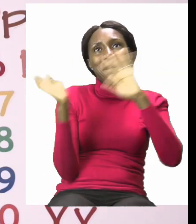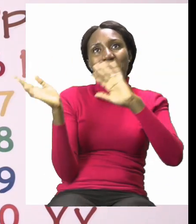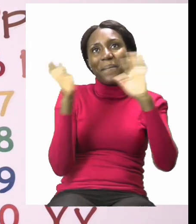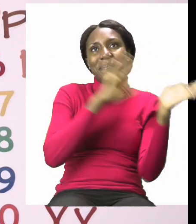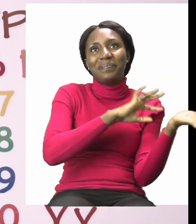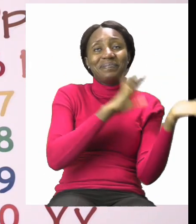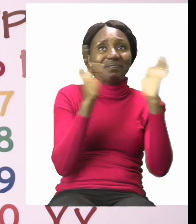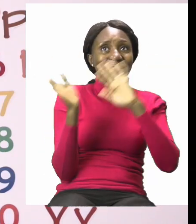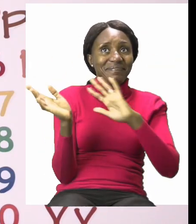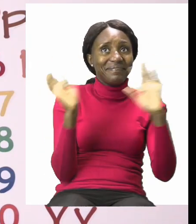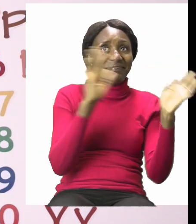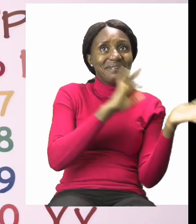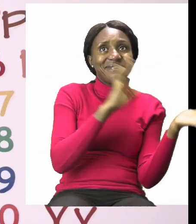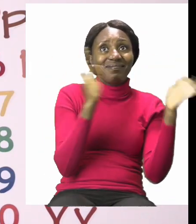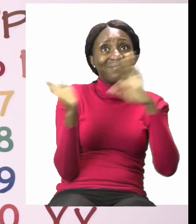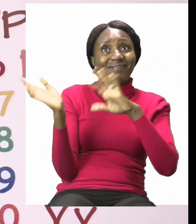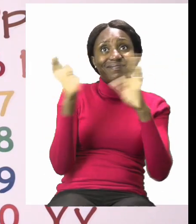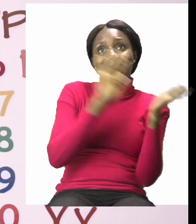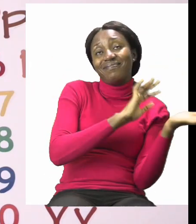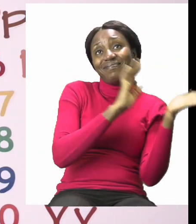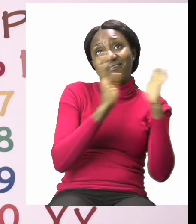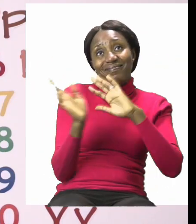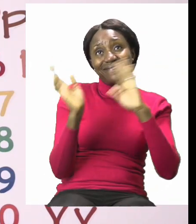goodbye. Goodbye,